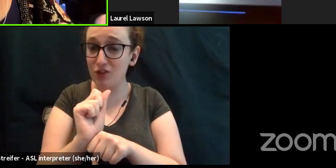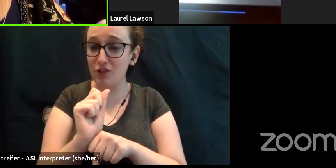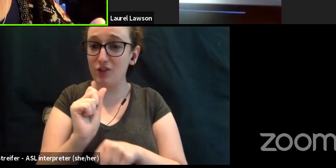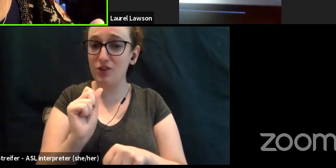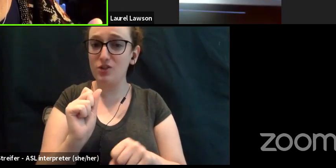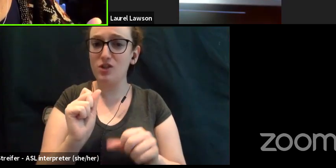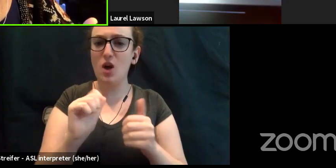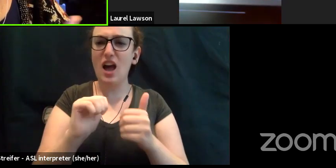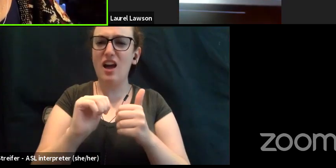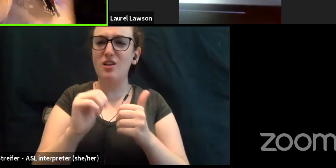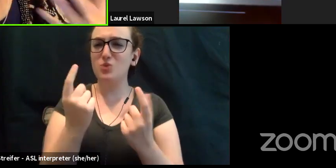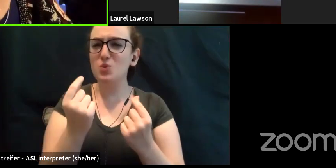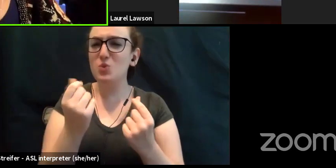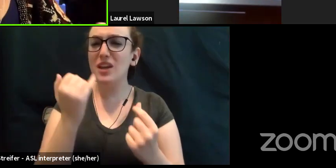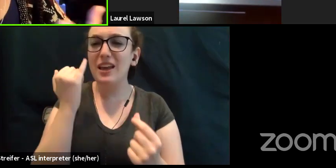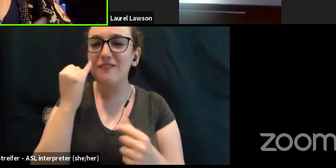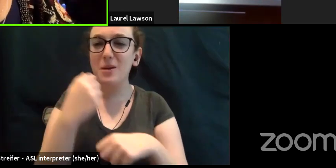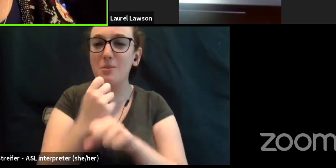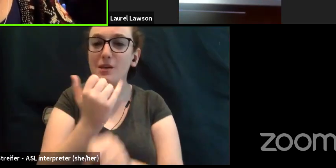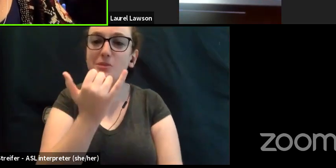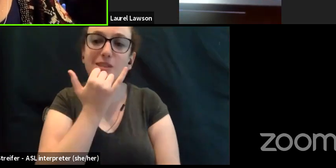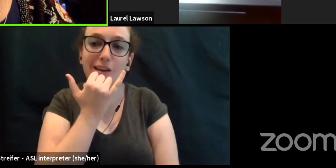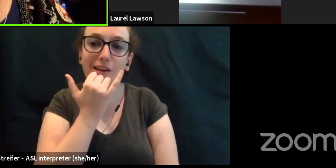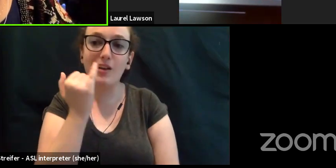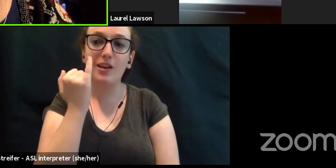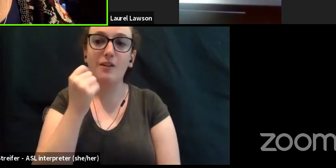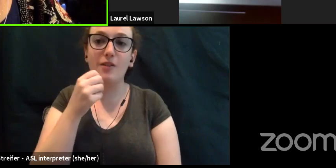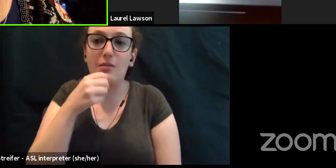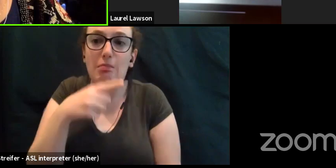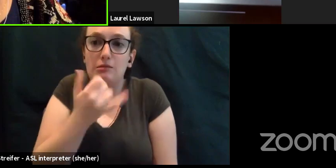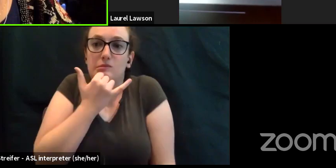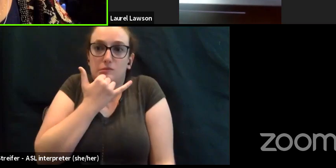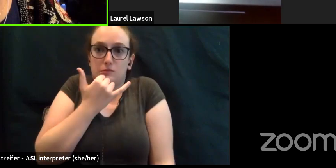make a mistake, when we say something,